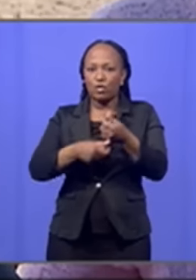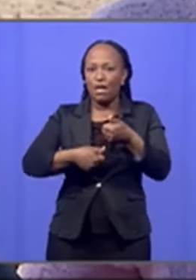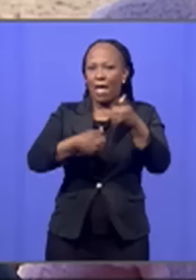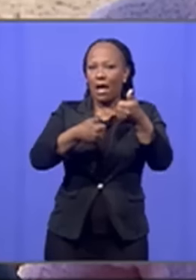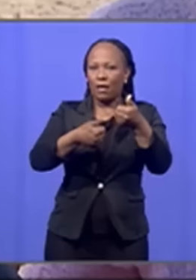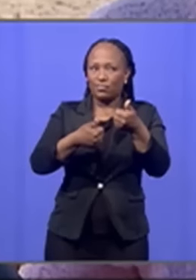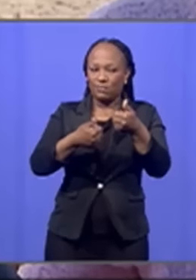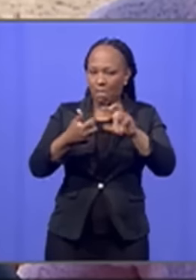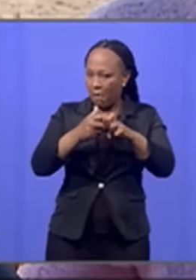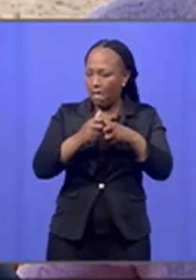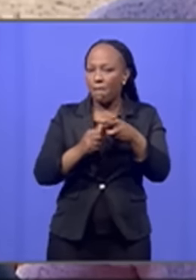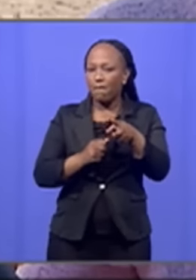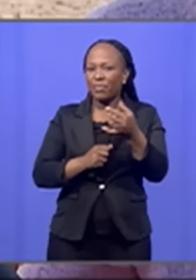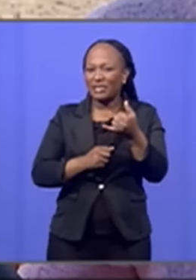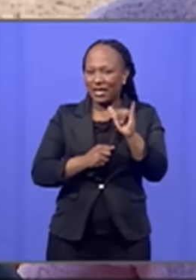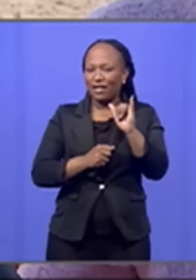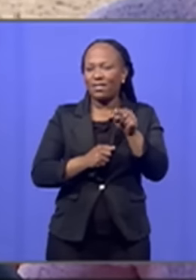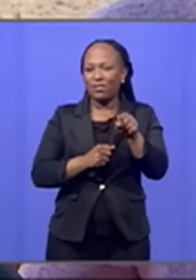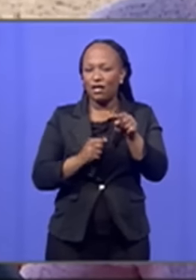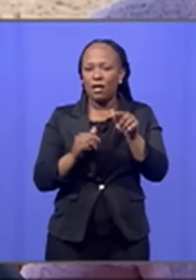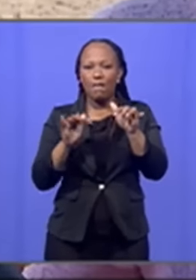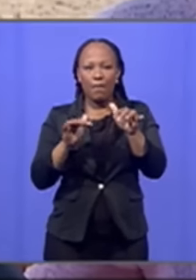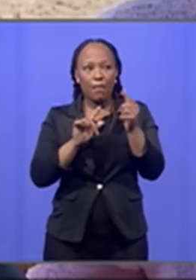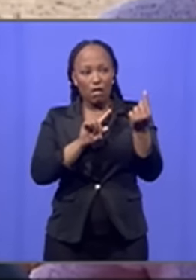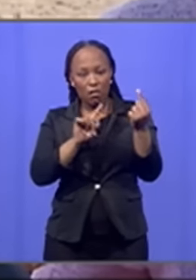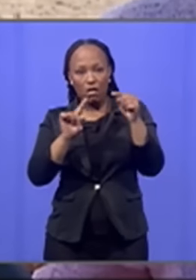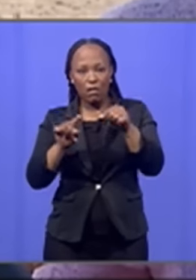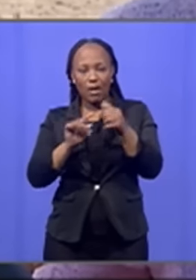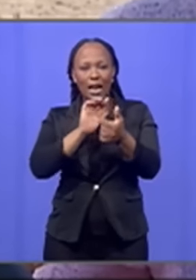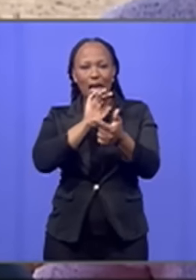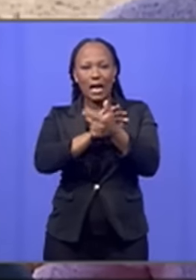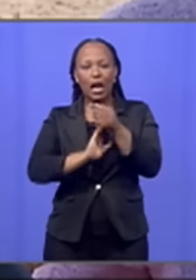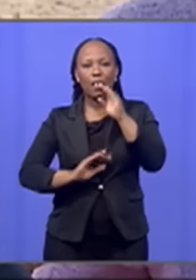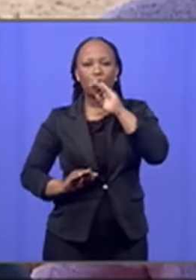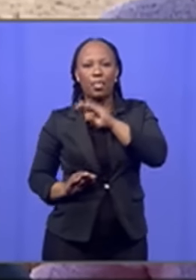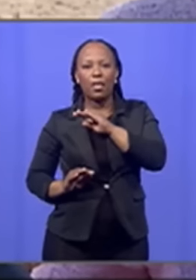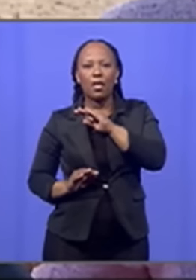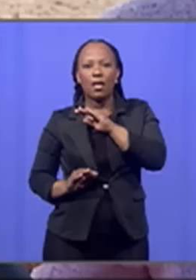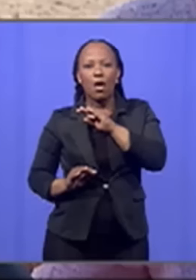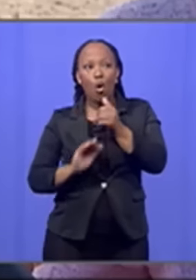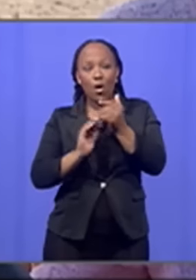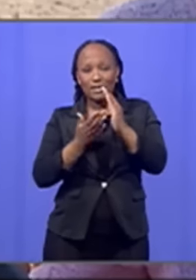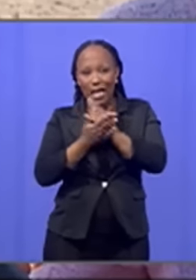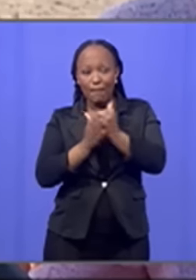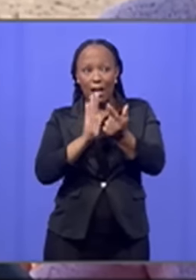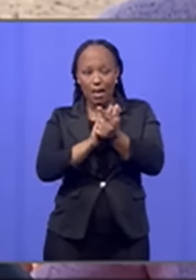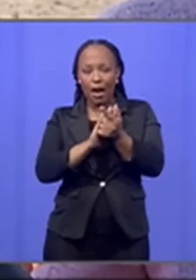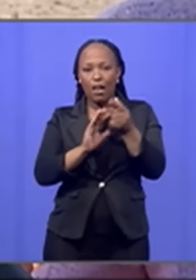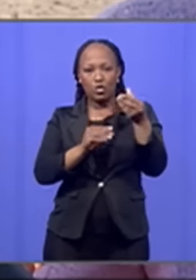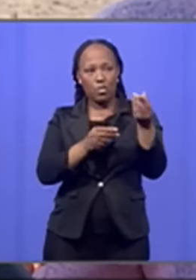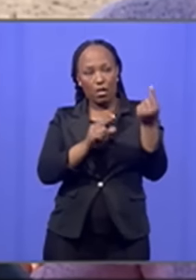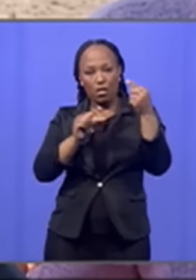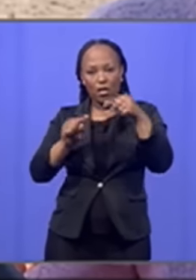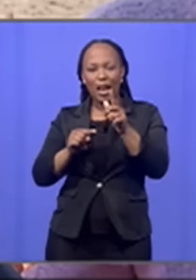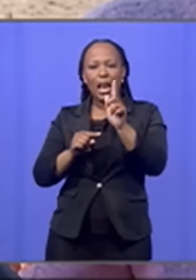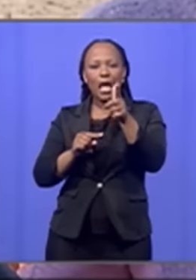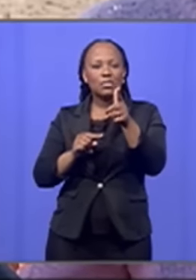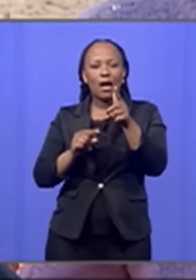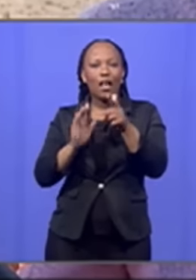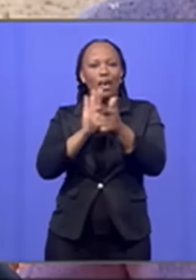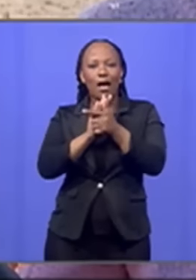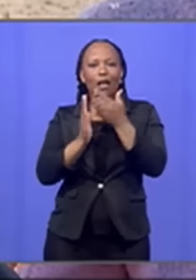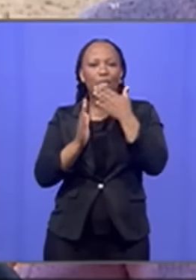problem, because a lot of people come into the country legally but end up staying illegally, and that problem hasn't been solved. We haven't solved the issue of